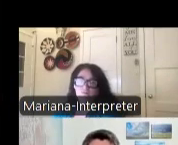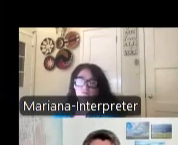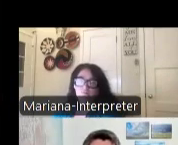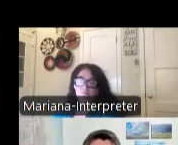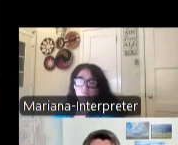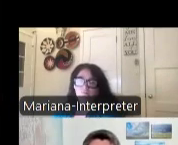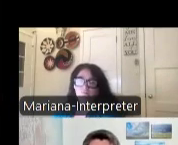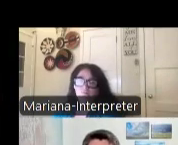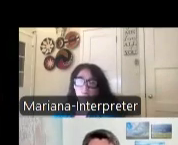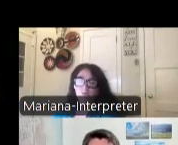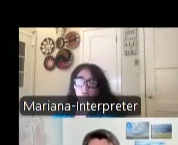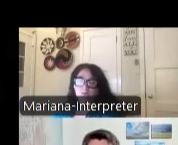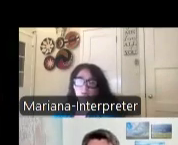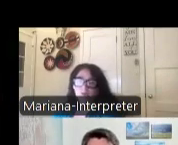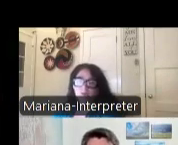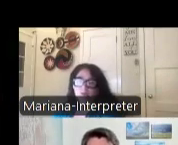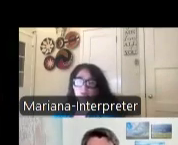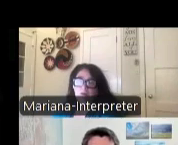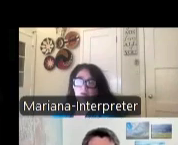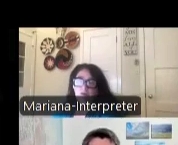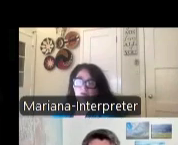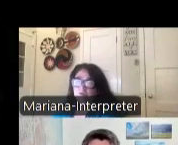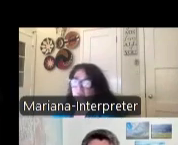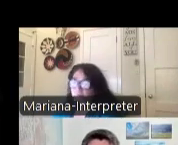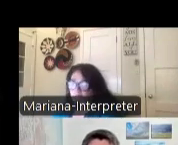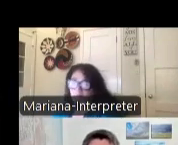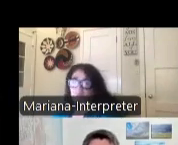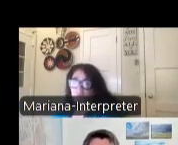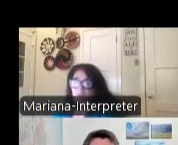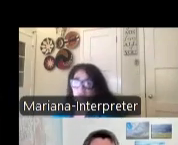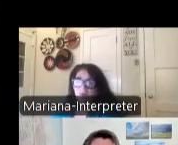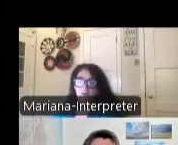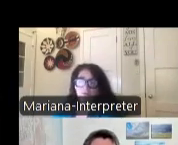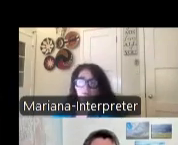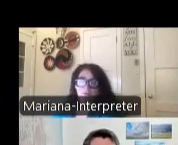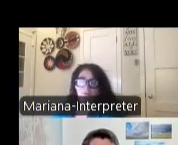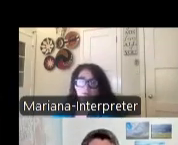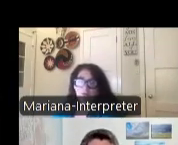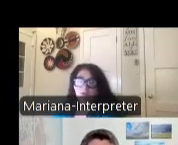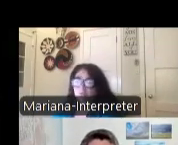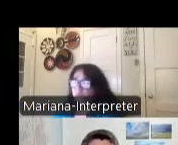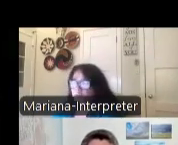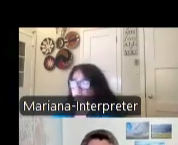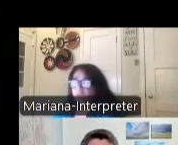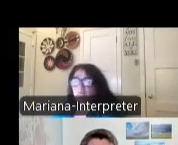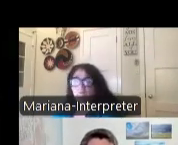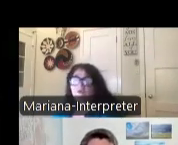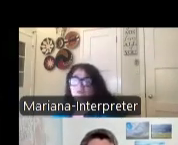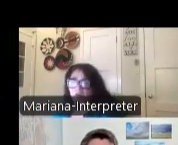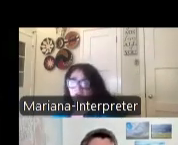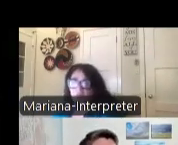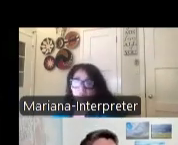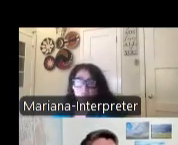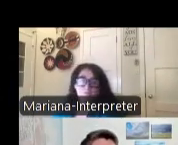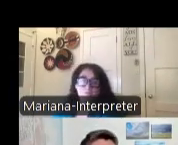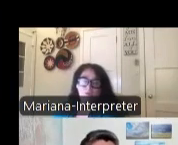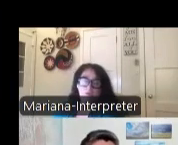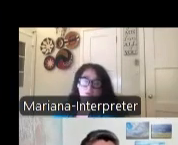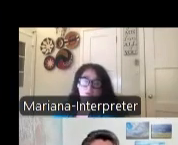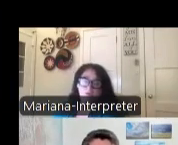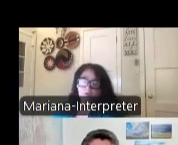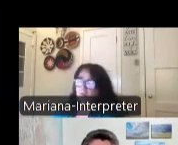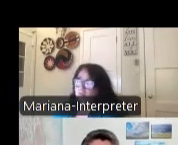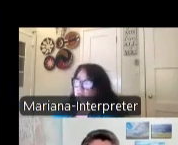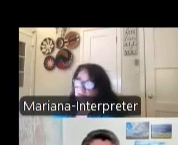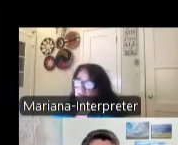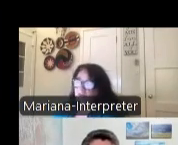catastrophic risk. I think we definitely can do it. I think the real question is, will we? And that's a bit of a different